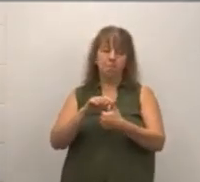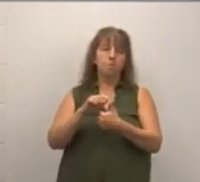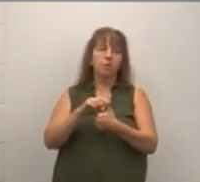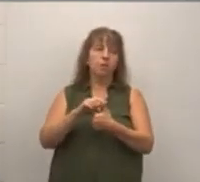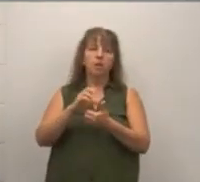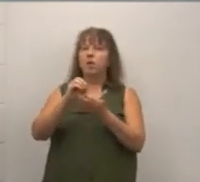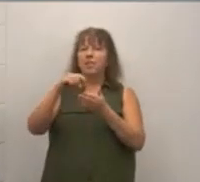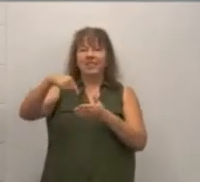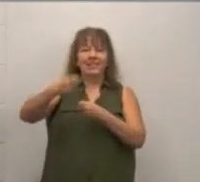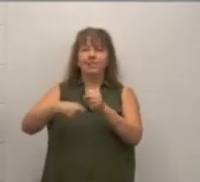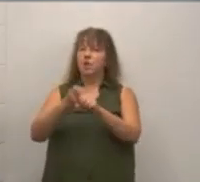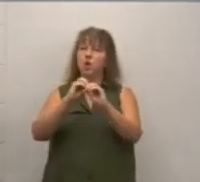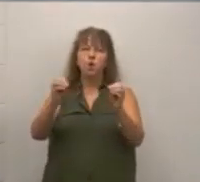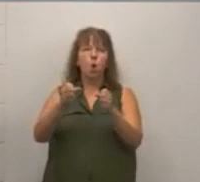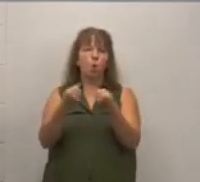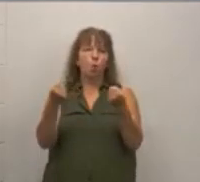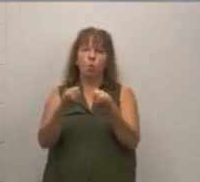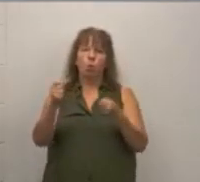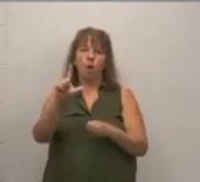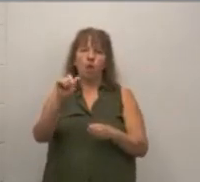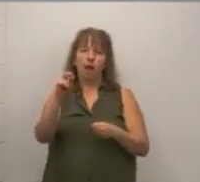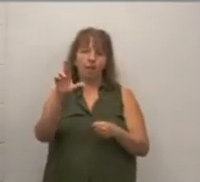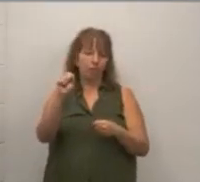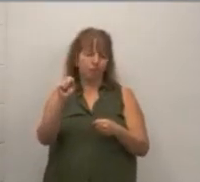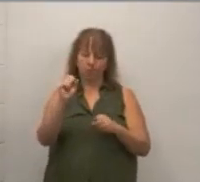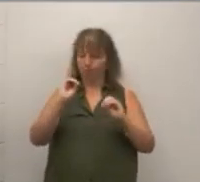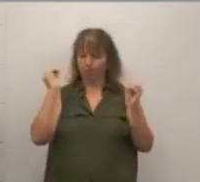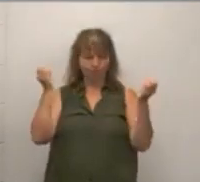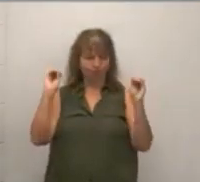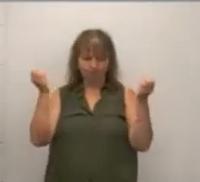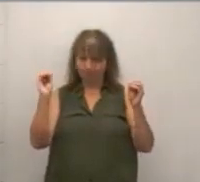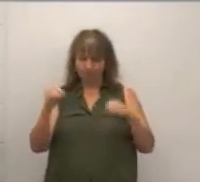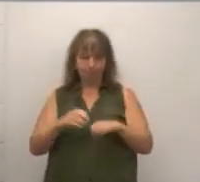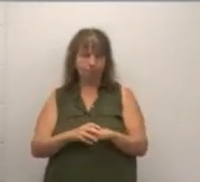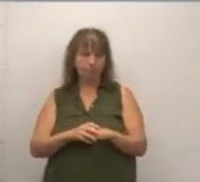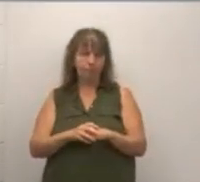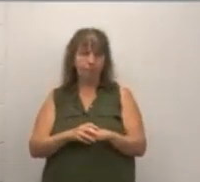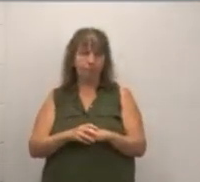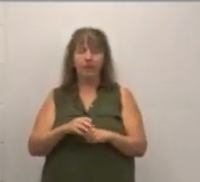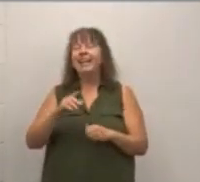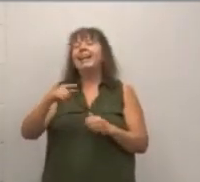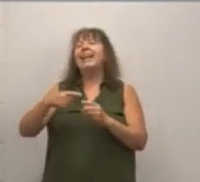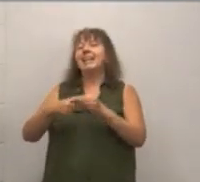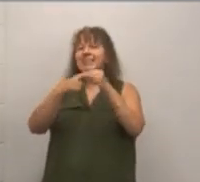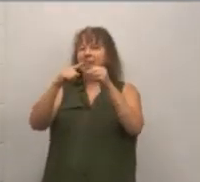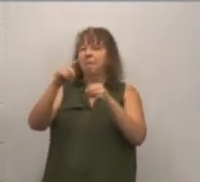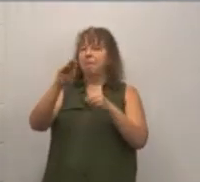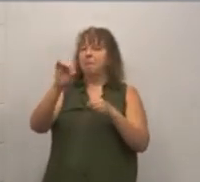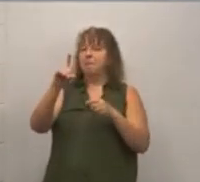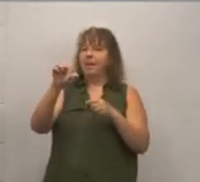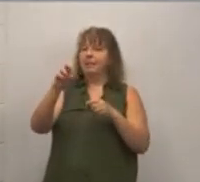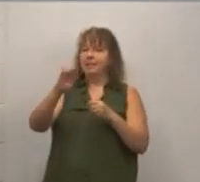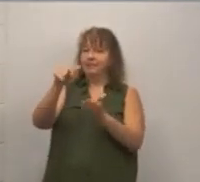using lockers this year, so that's a relatively easy answer, with the exception of Mendon Center Elementary